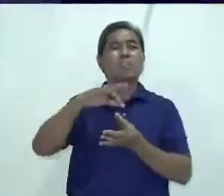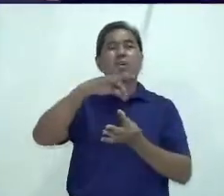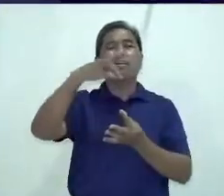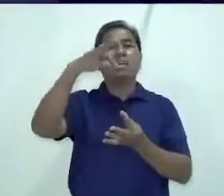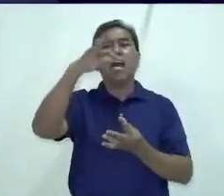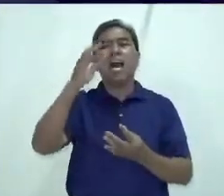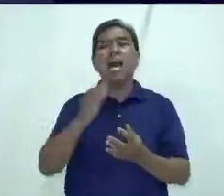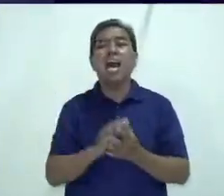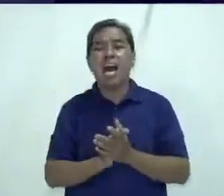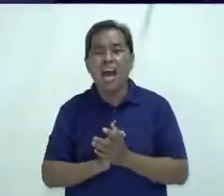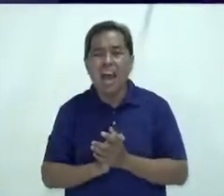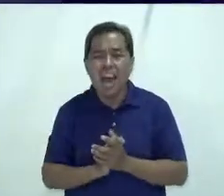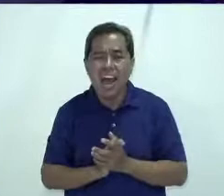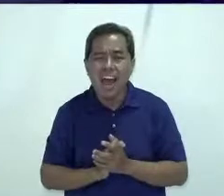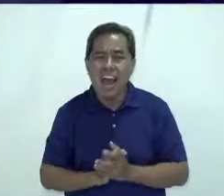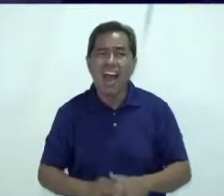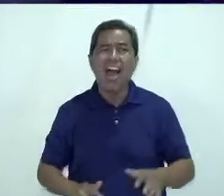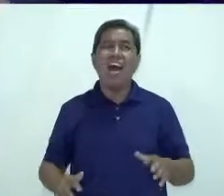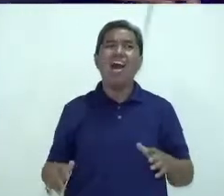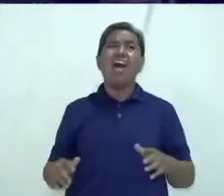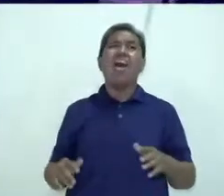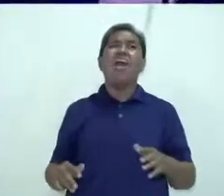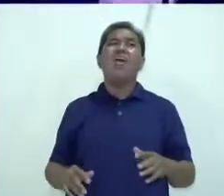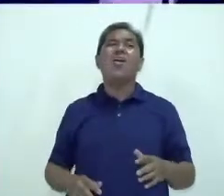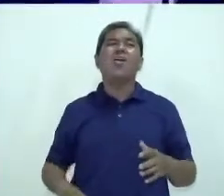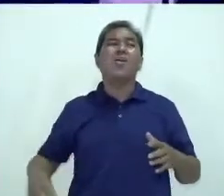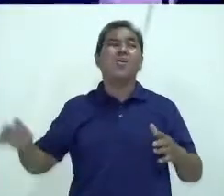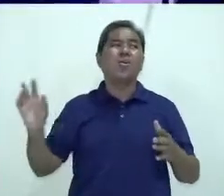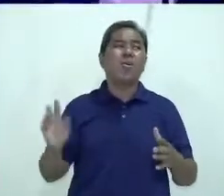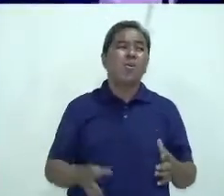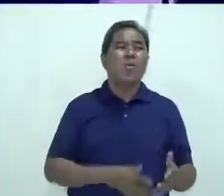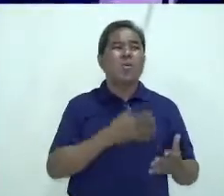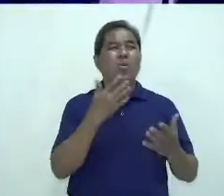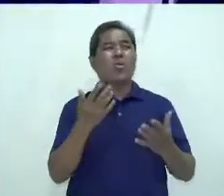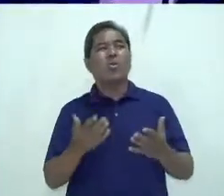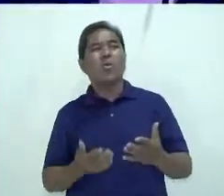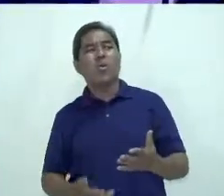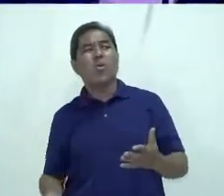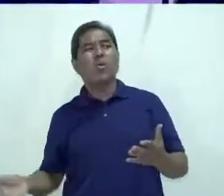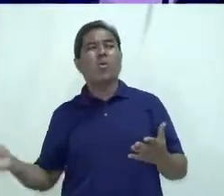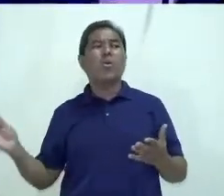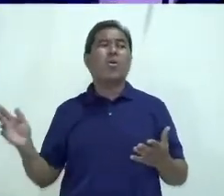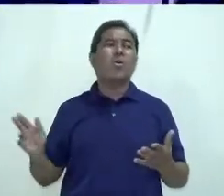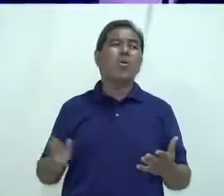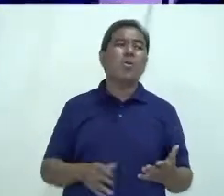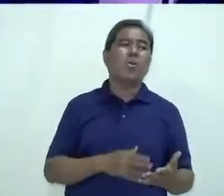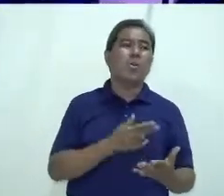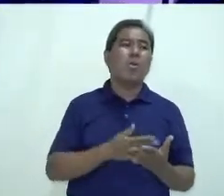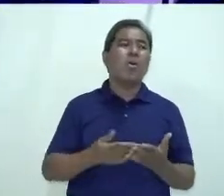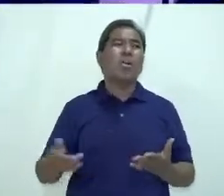your Spirit out. Holy anointing.